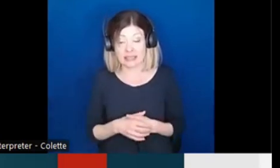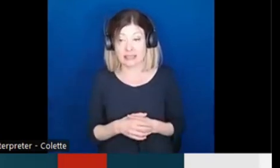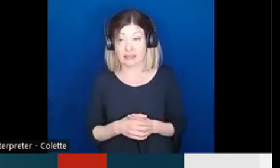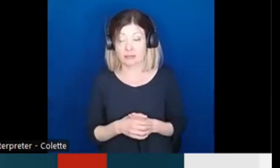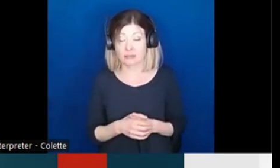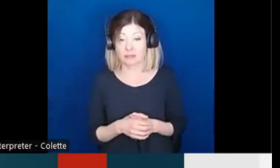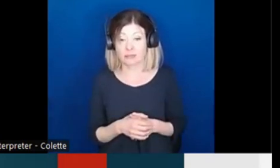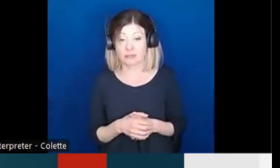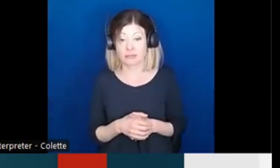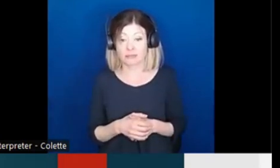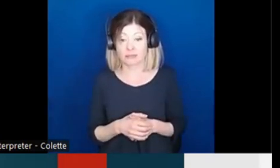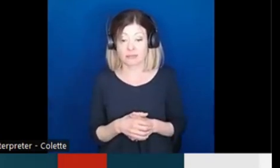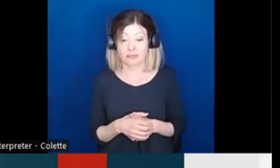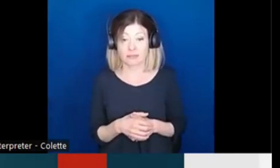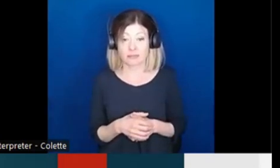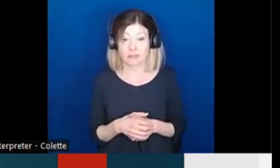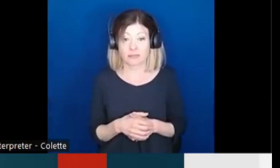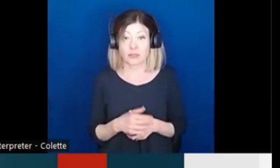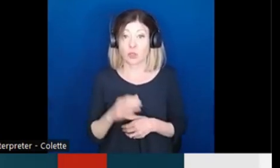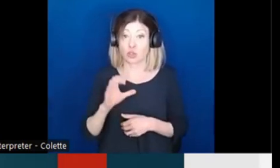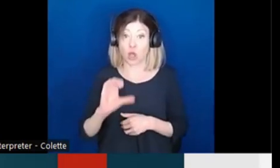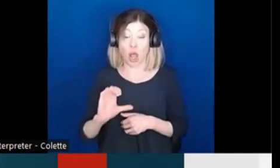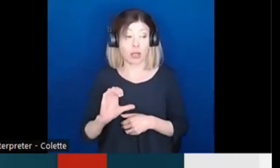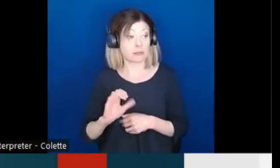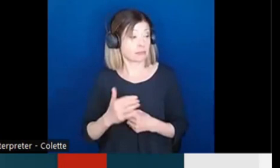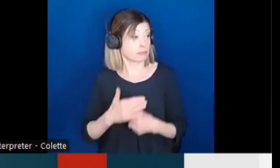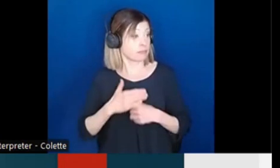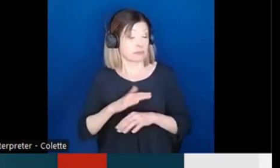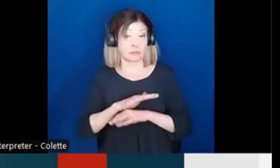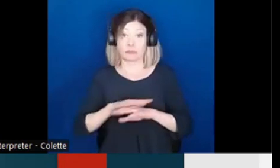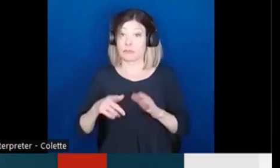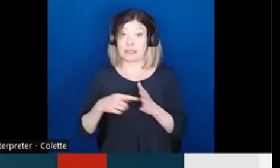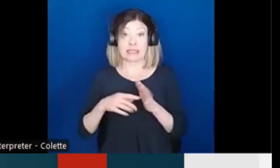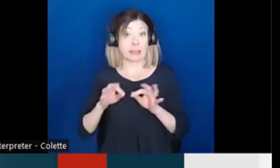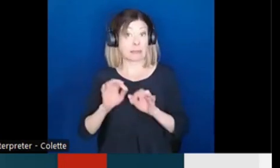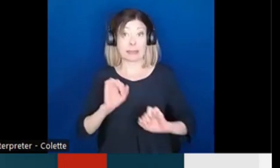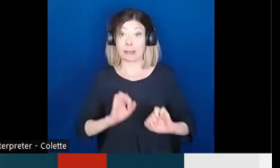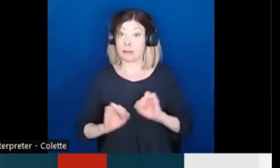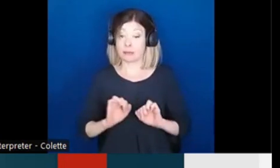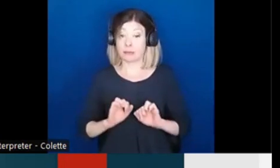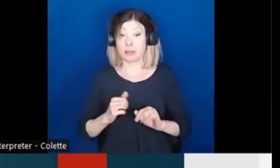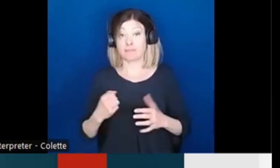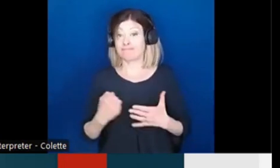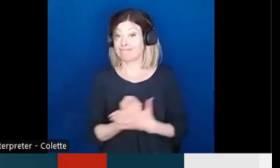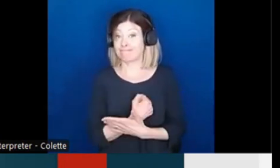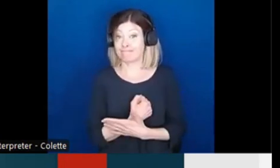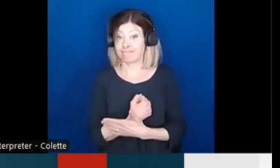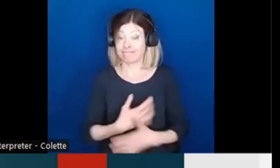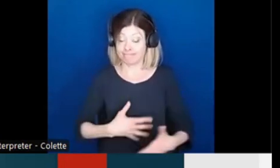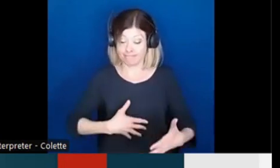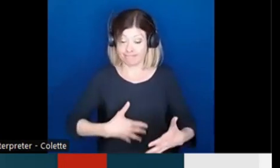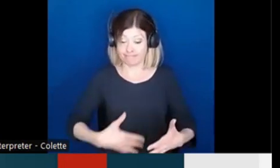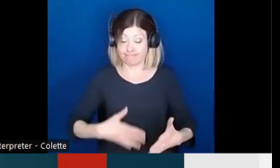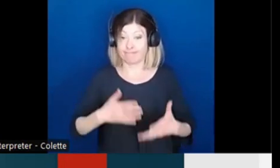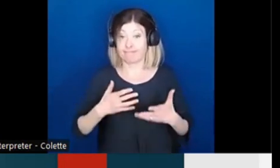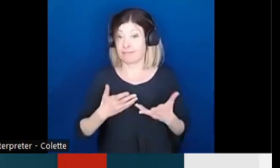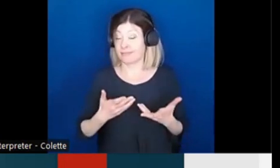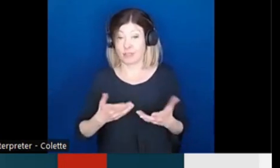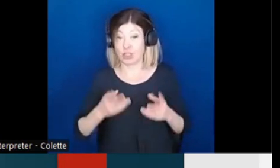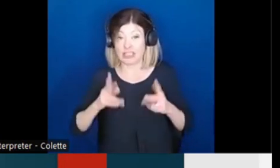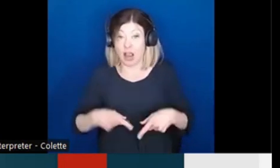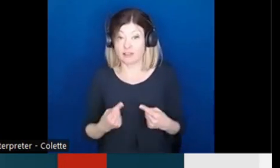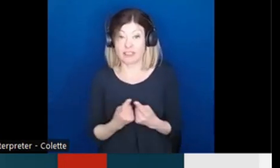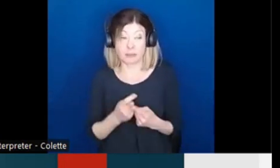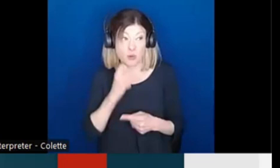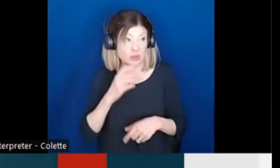So, she managed to avoid the TB, but she dies of something that today,